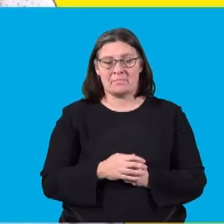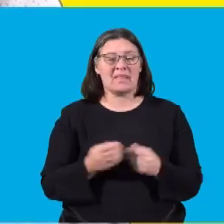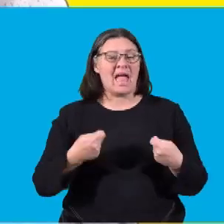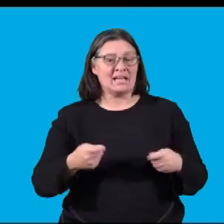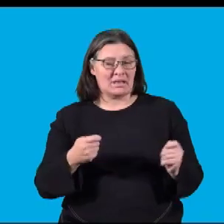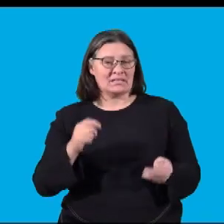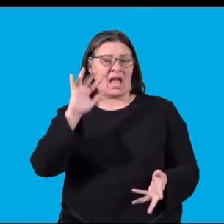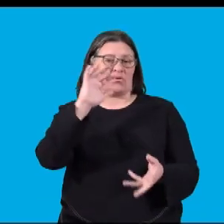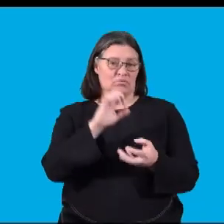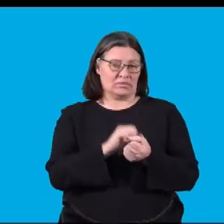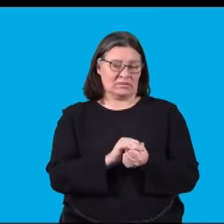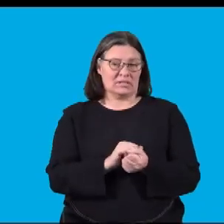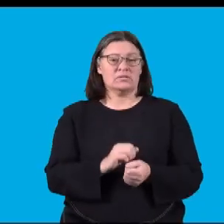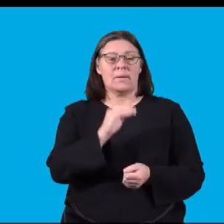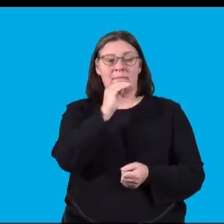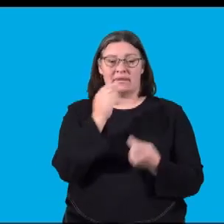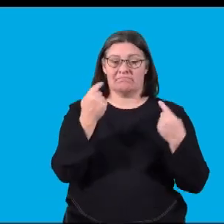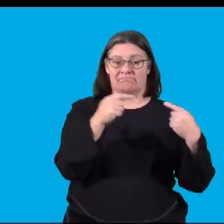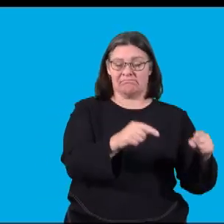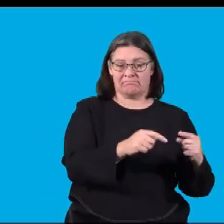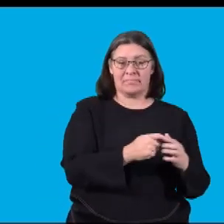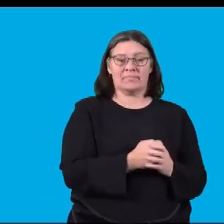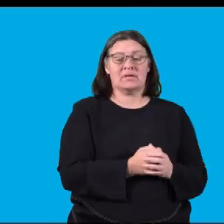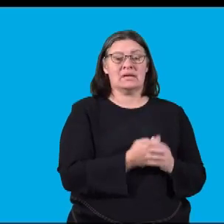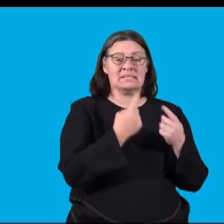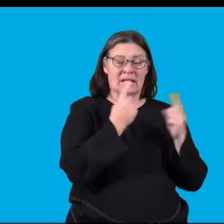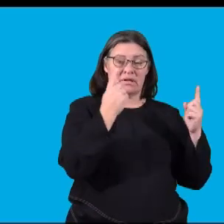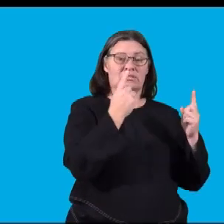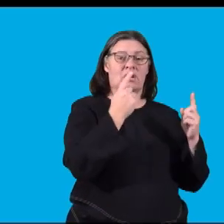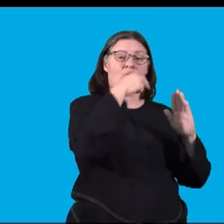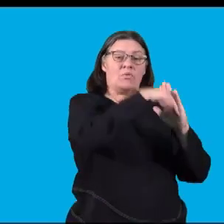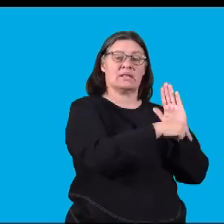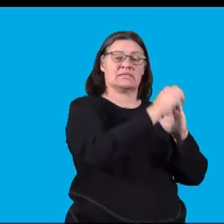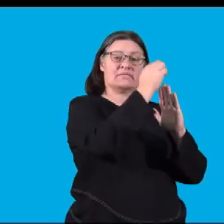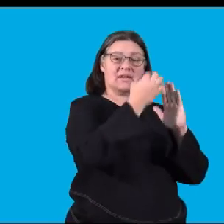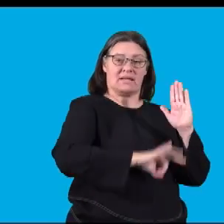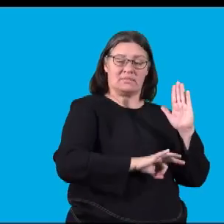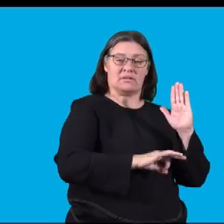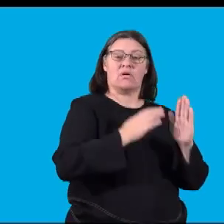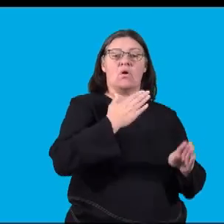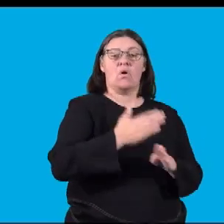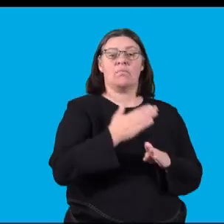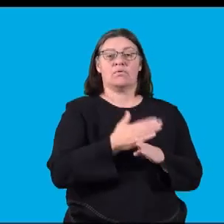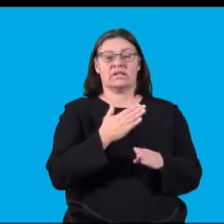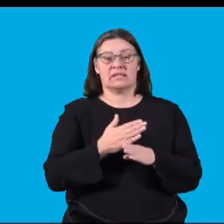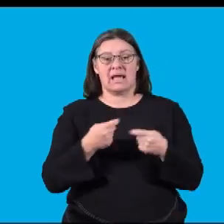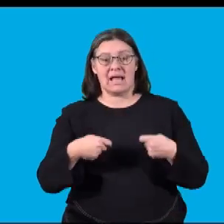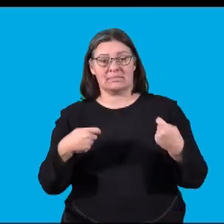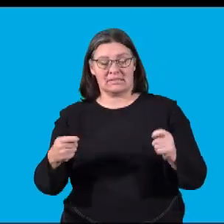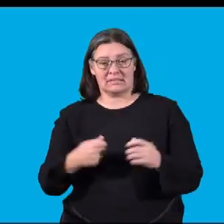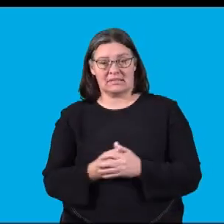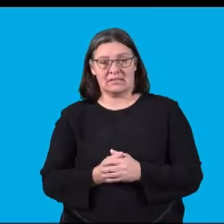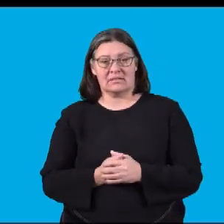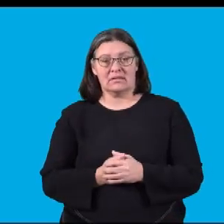expense. It therefore means I'll come here to my statement of comprehensive income under my operating